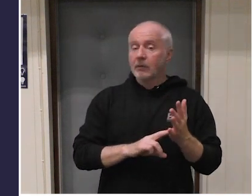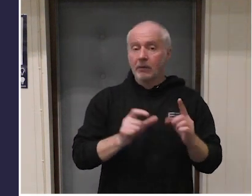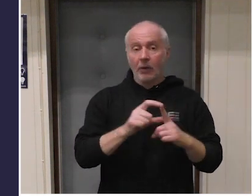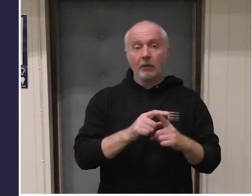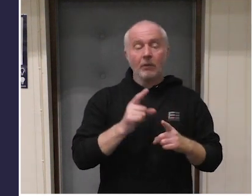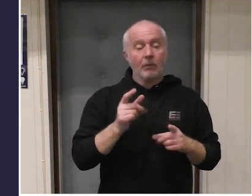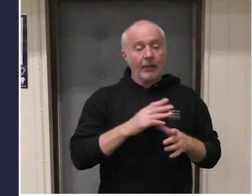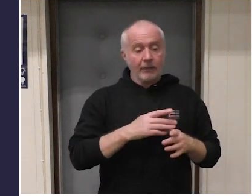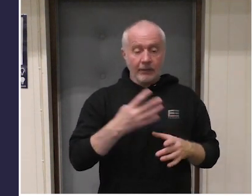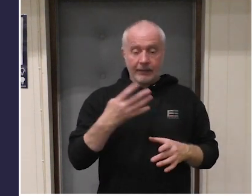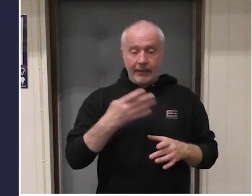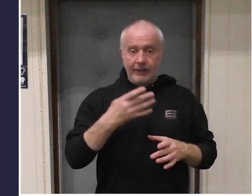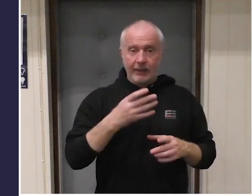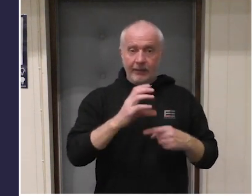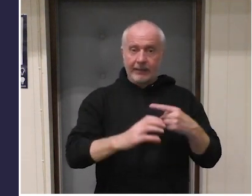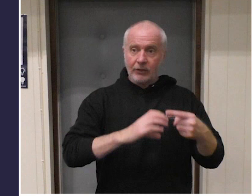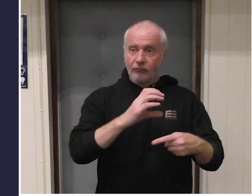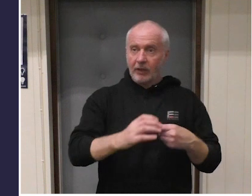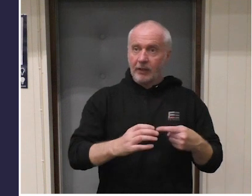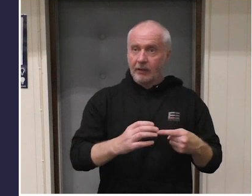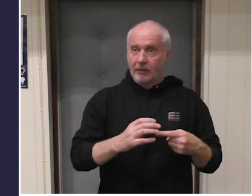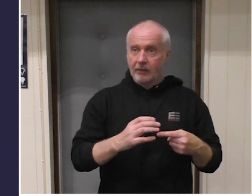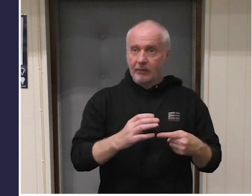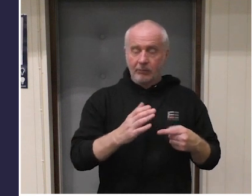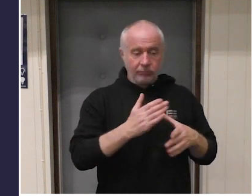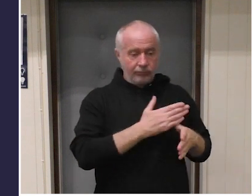century, and essentially